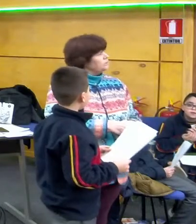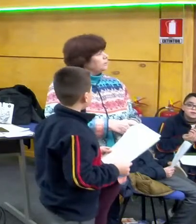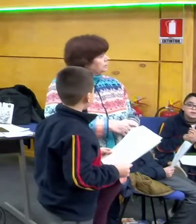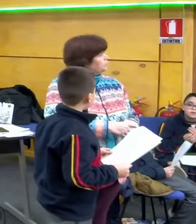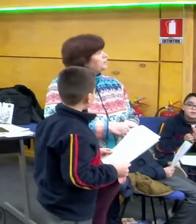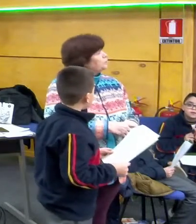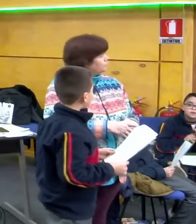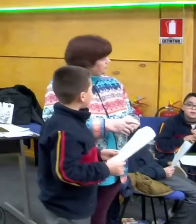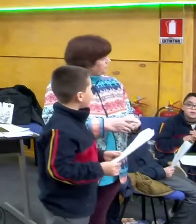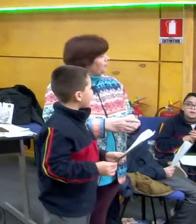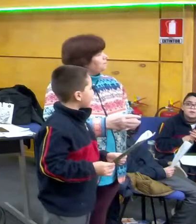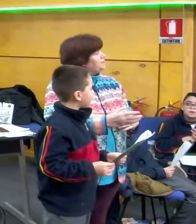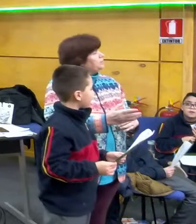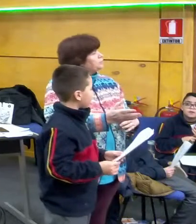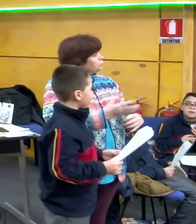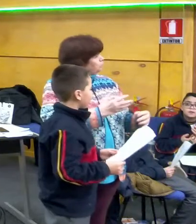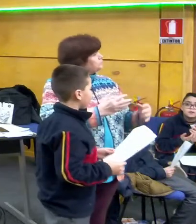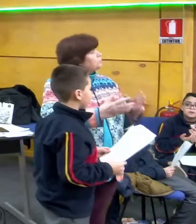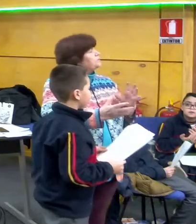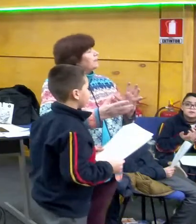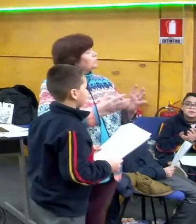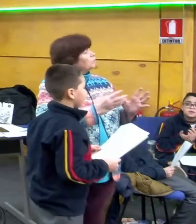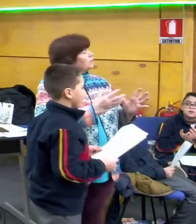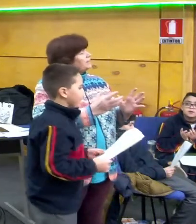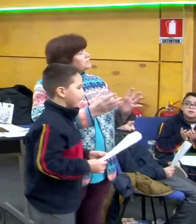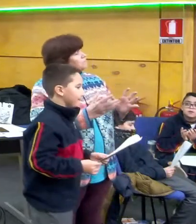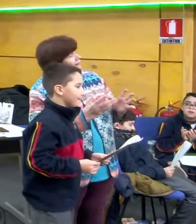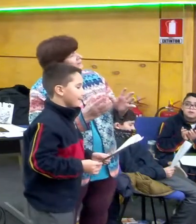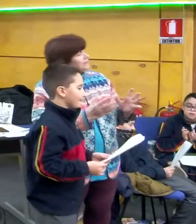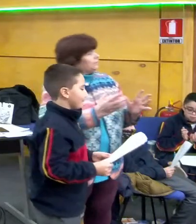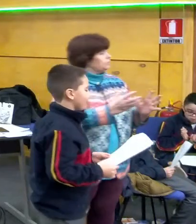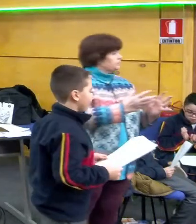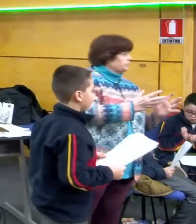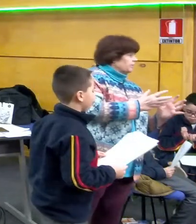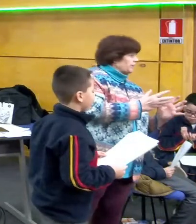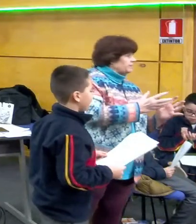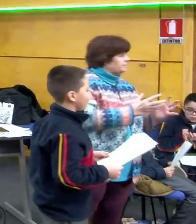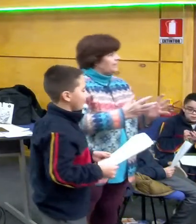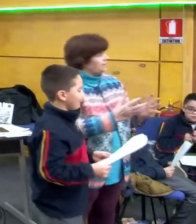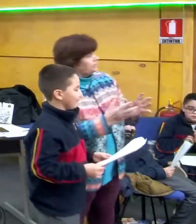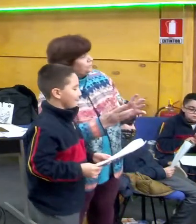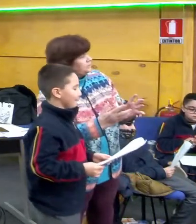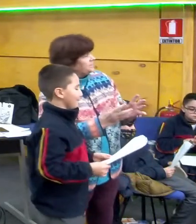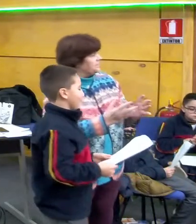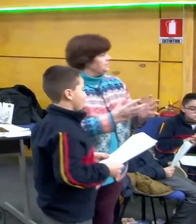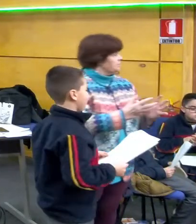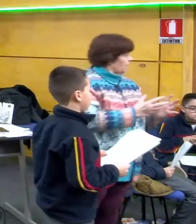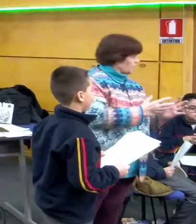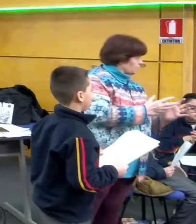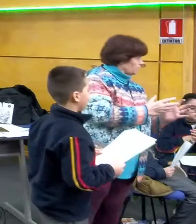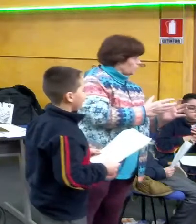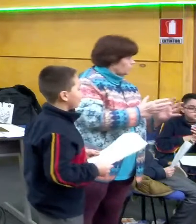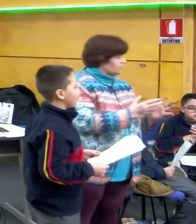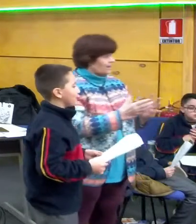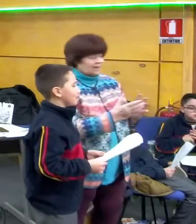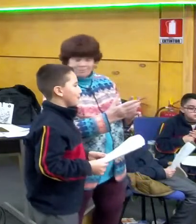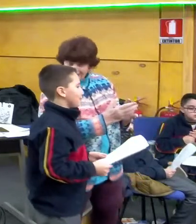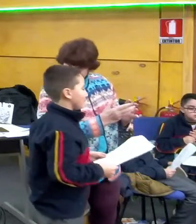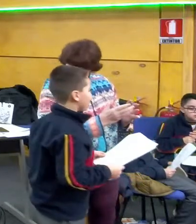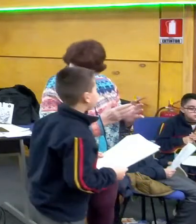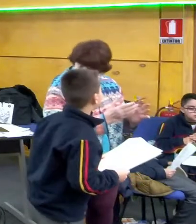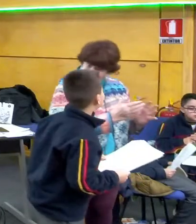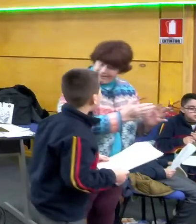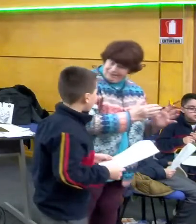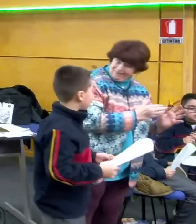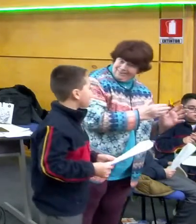He's still a little bit nervous about being in the group, so he's got to work on his body language so that he's not doing the tick-tock the whole time